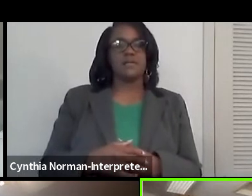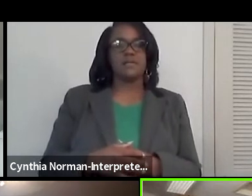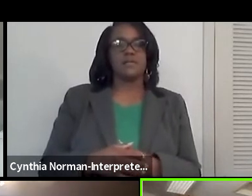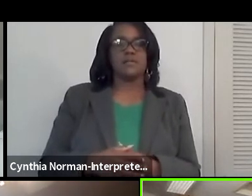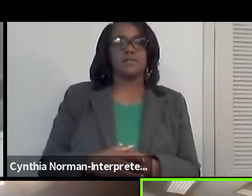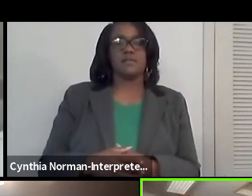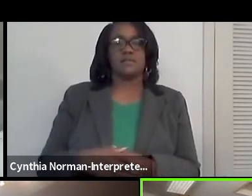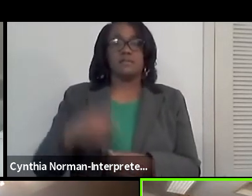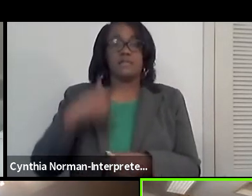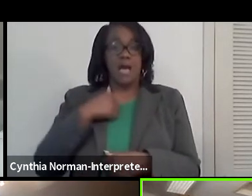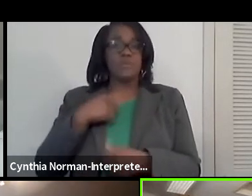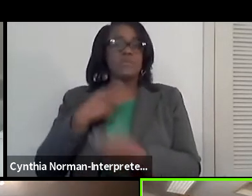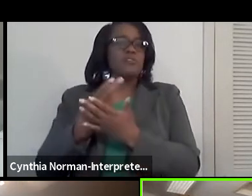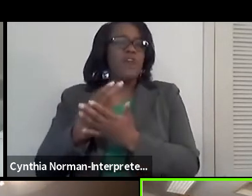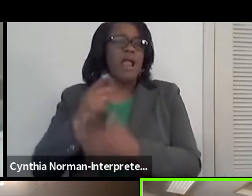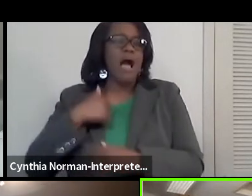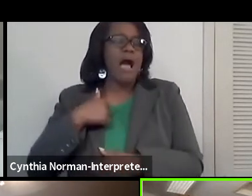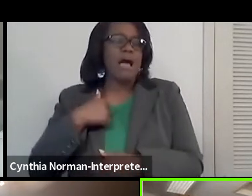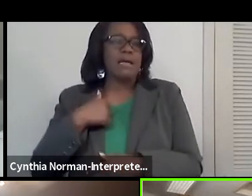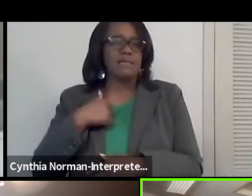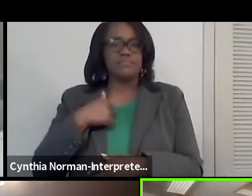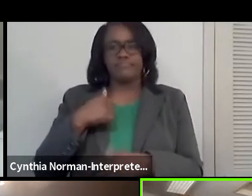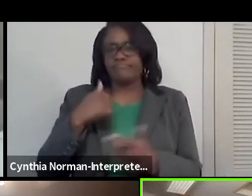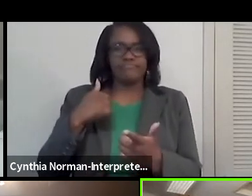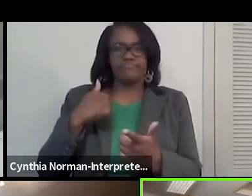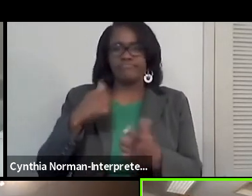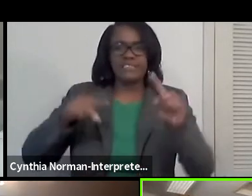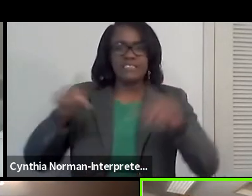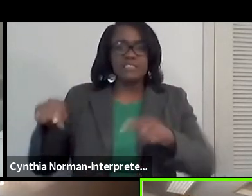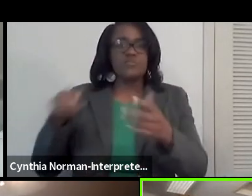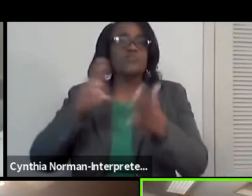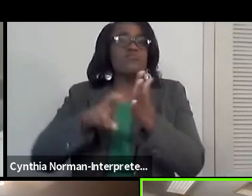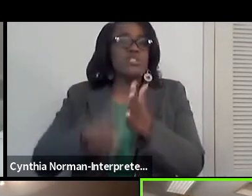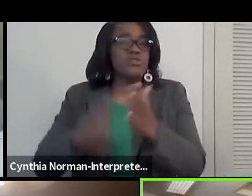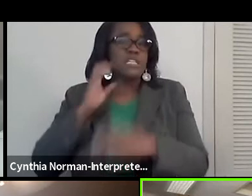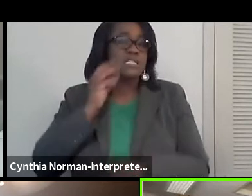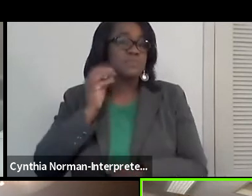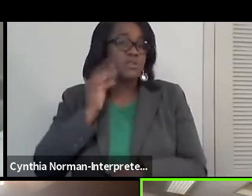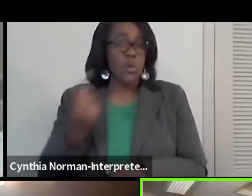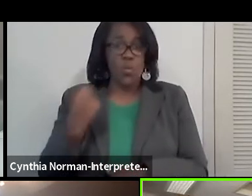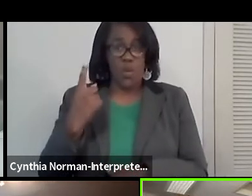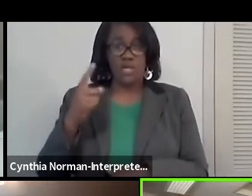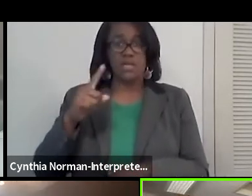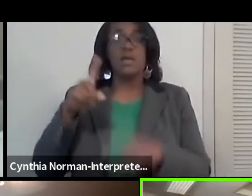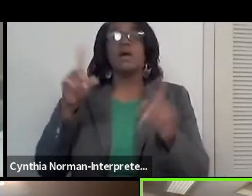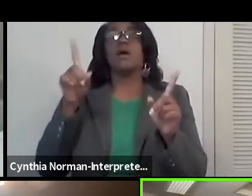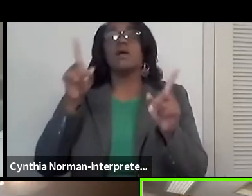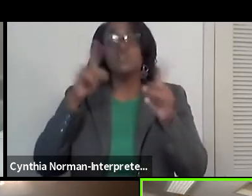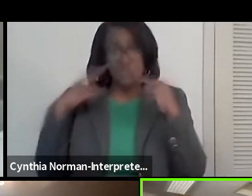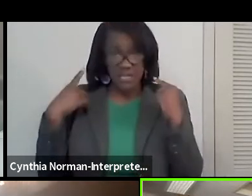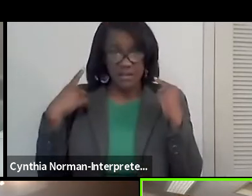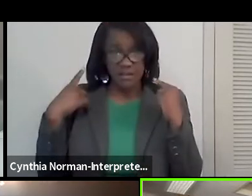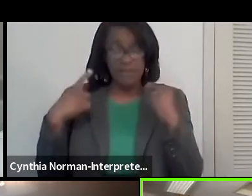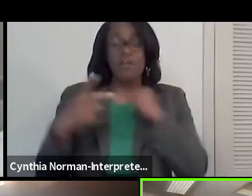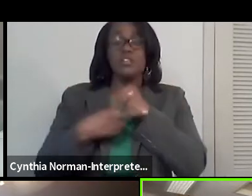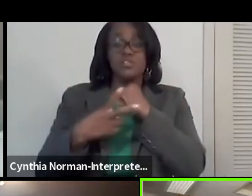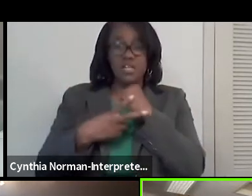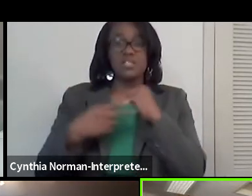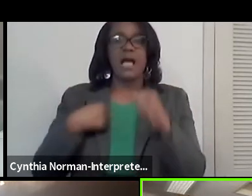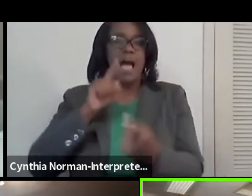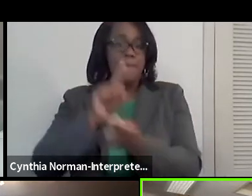As I was an undergrad, I did a couple of different research experiences. One of them was to the Cheetah Conservation Fund in Namibia, where I met Chewbacca